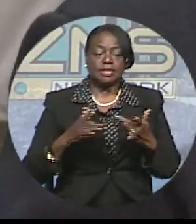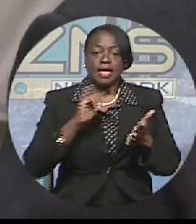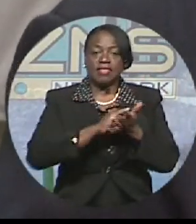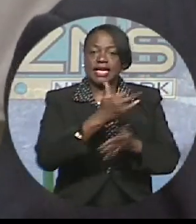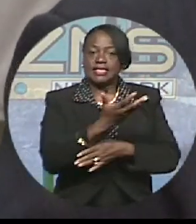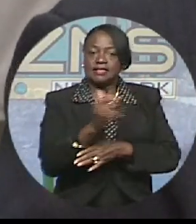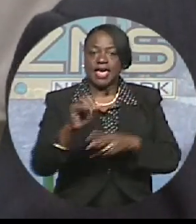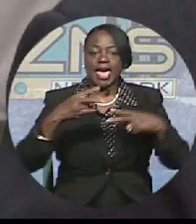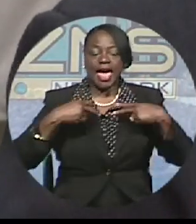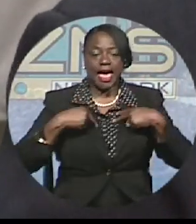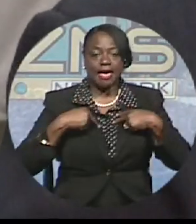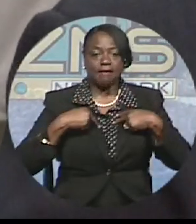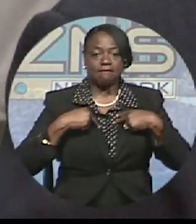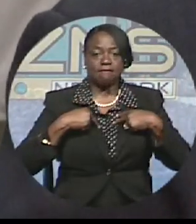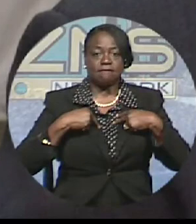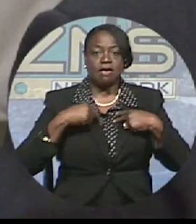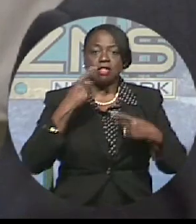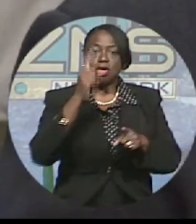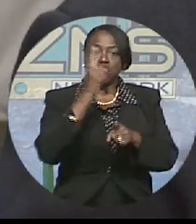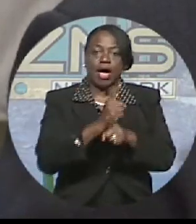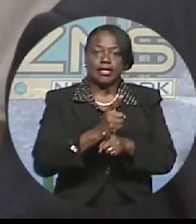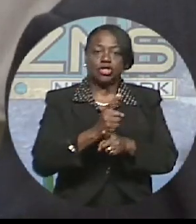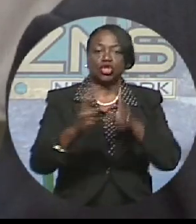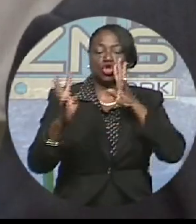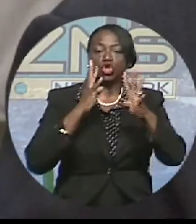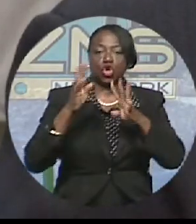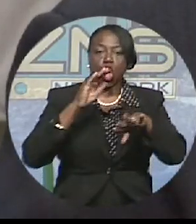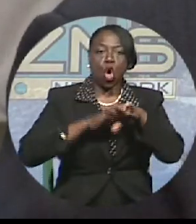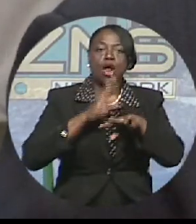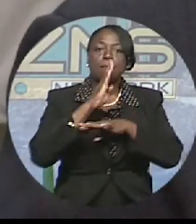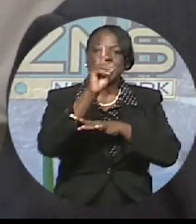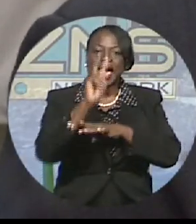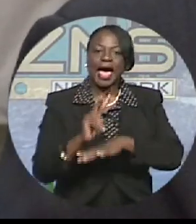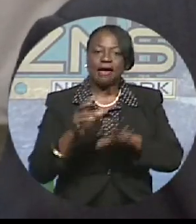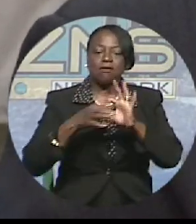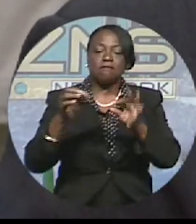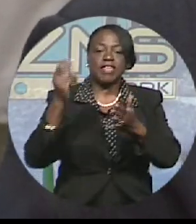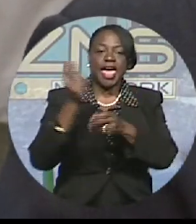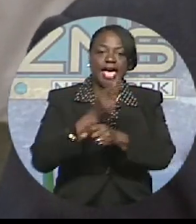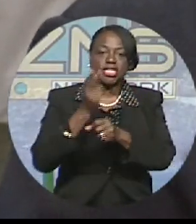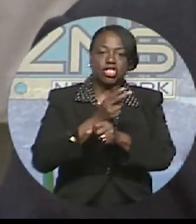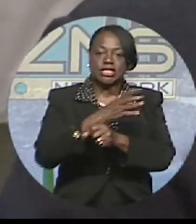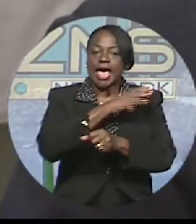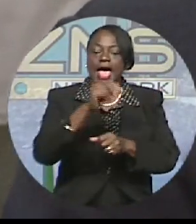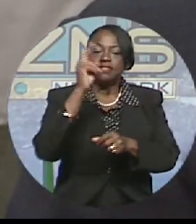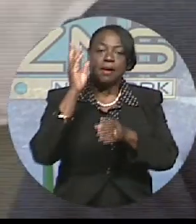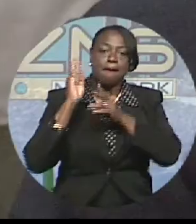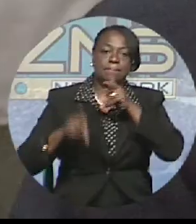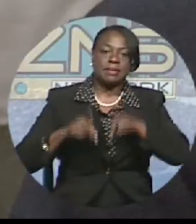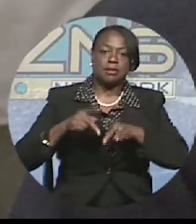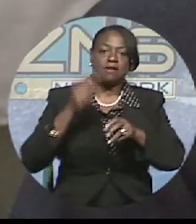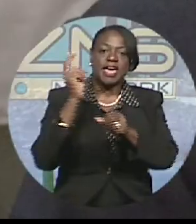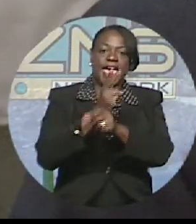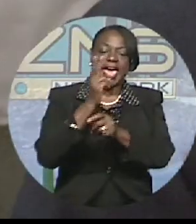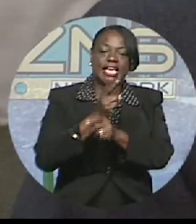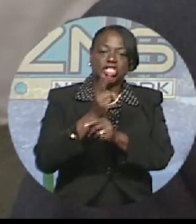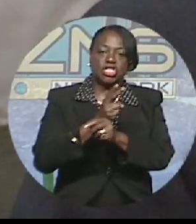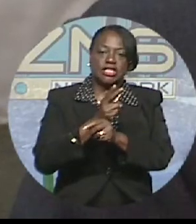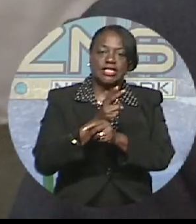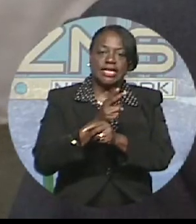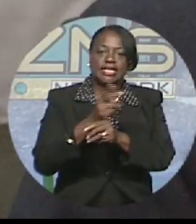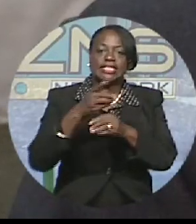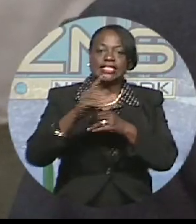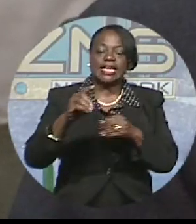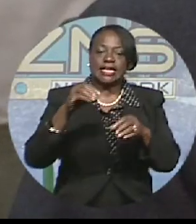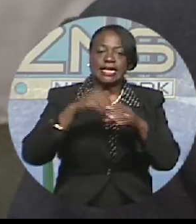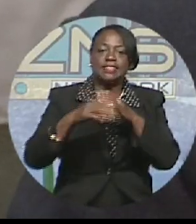that they have the authority to speak on behalf of Haitians and the people of Haitian descent in this country in the tone and manner in